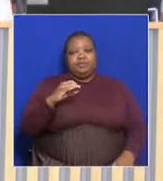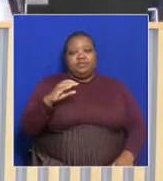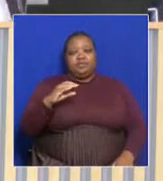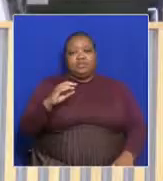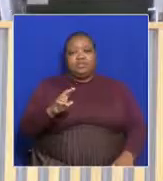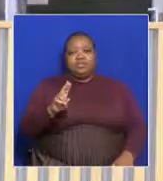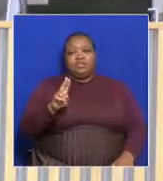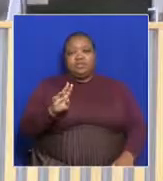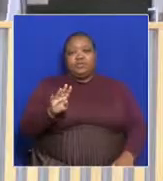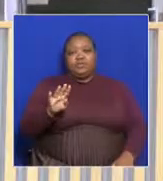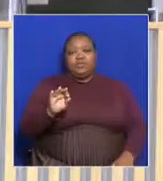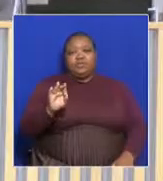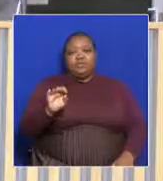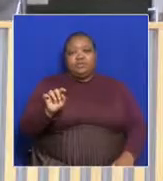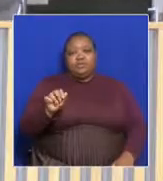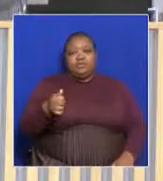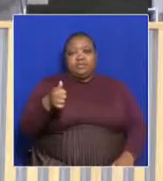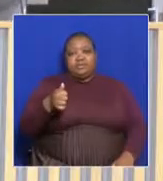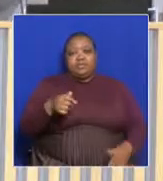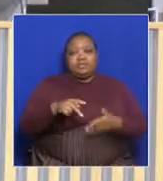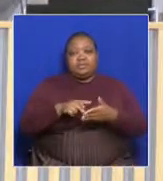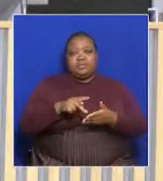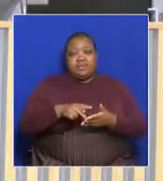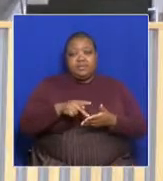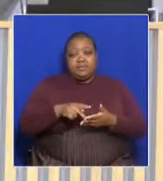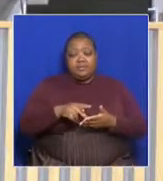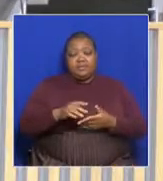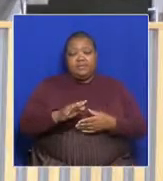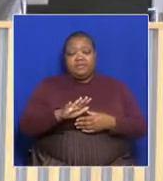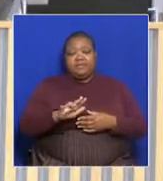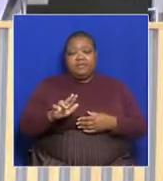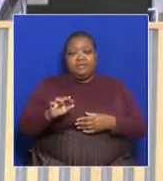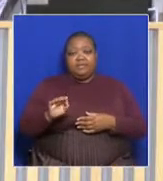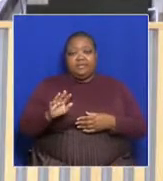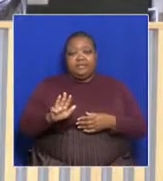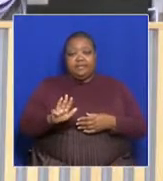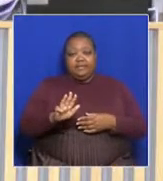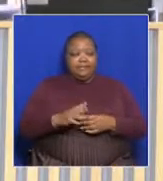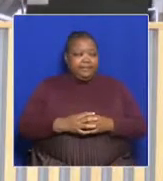243.6. Page? 589, Commissioner.